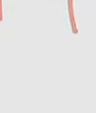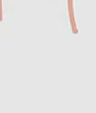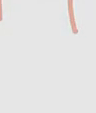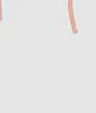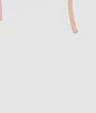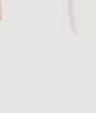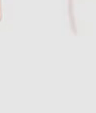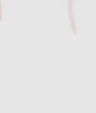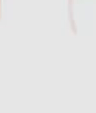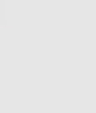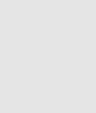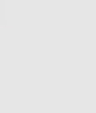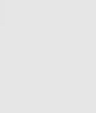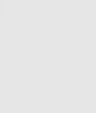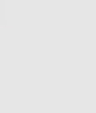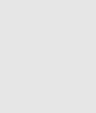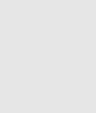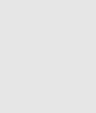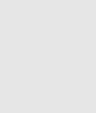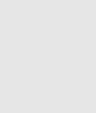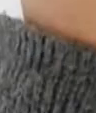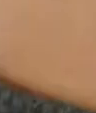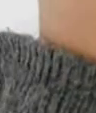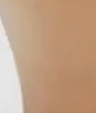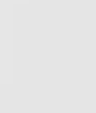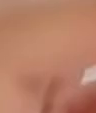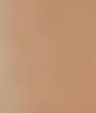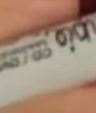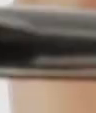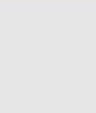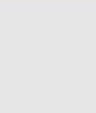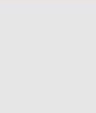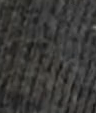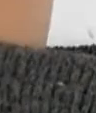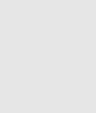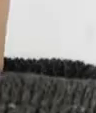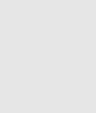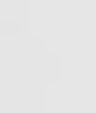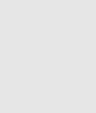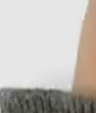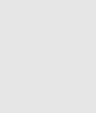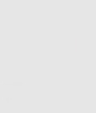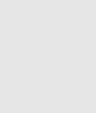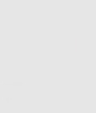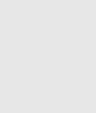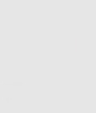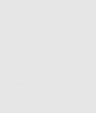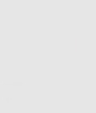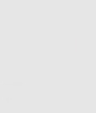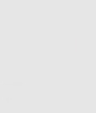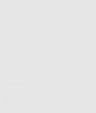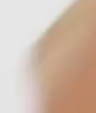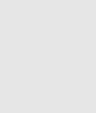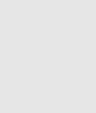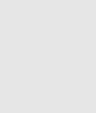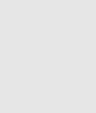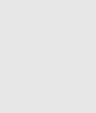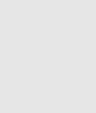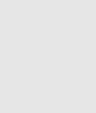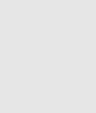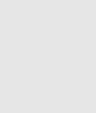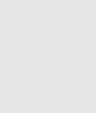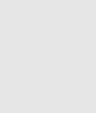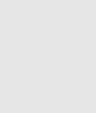Alzheimer's disease. Now that we've found this drug using cells, we wanted to test it in something more related to the actual disease in people. To do this, we